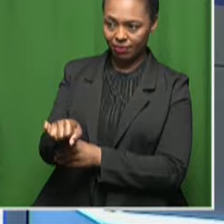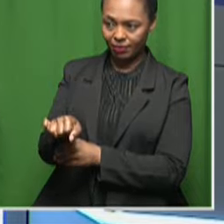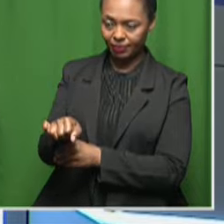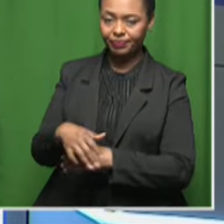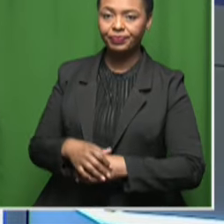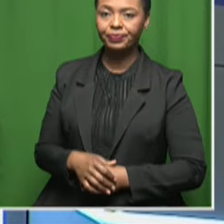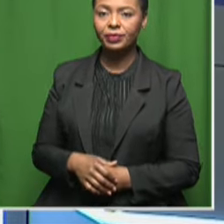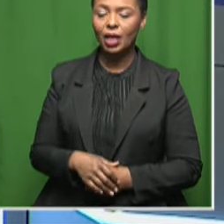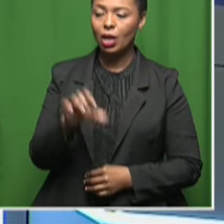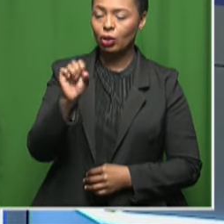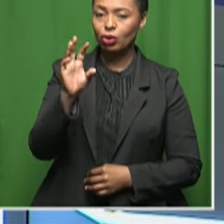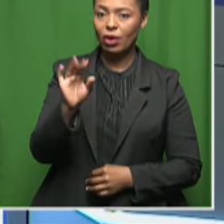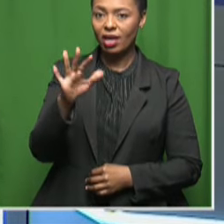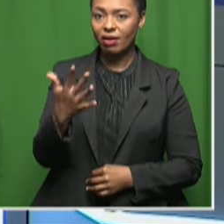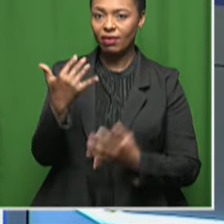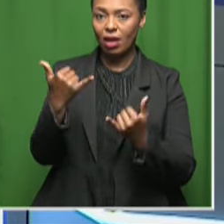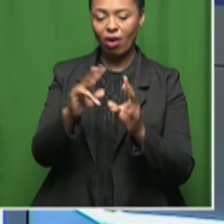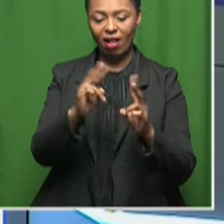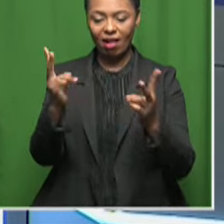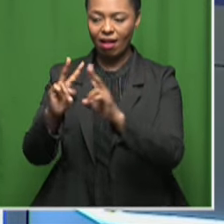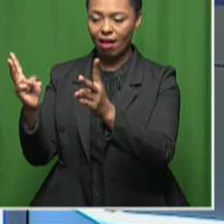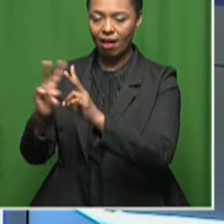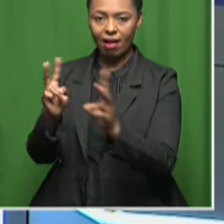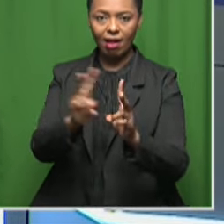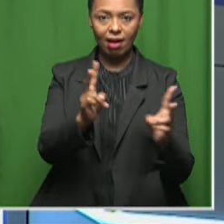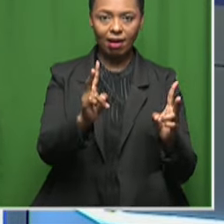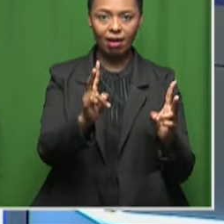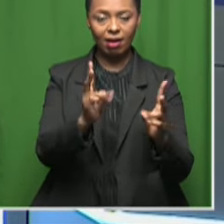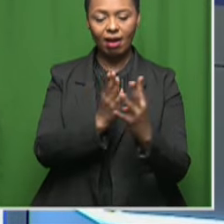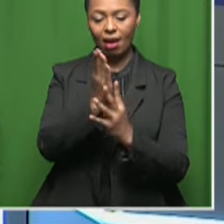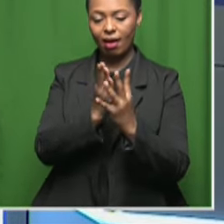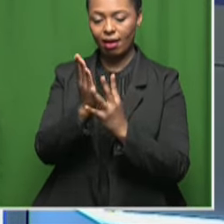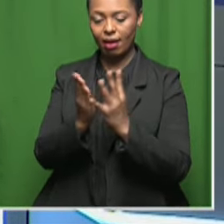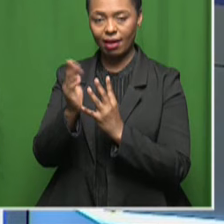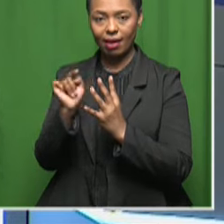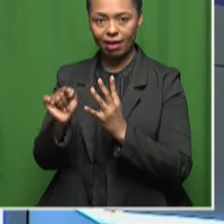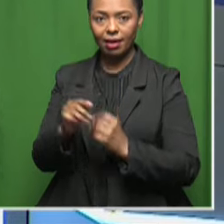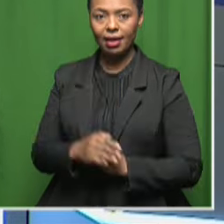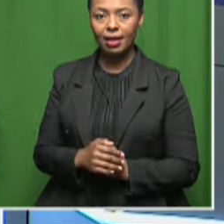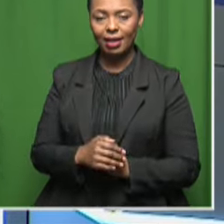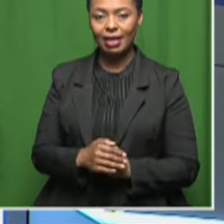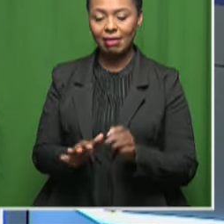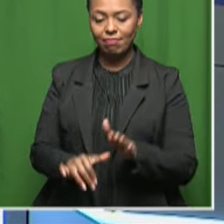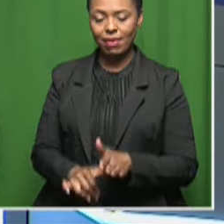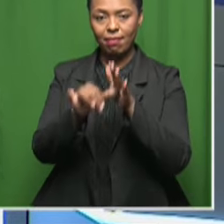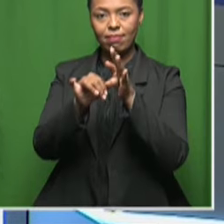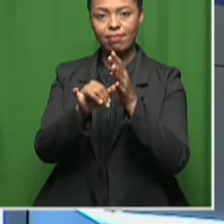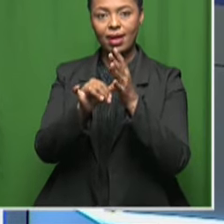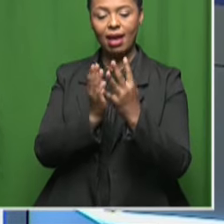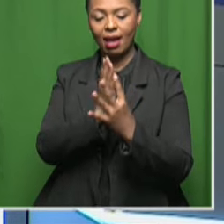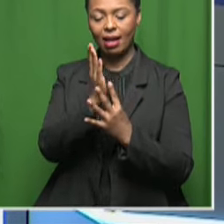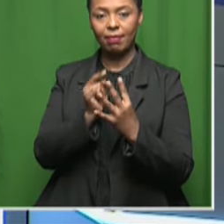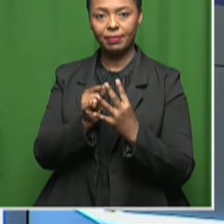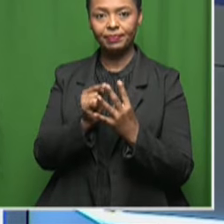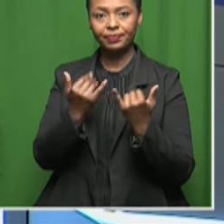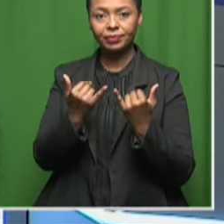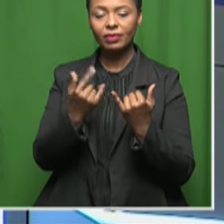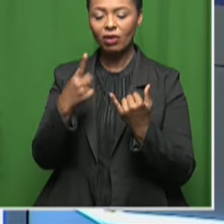Minister? So if we go through the various elements, we keep foregrounding the issue of critical elements, leveraging those